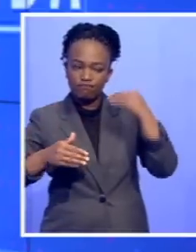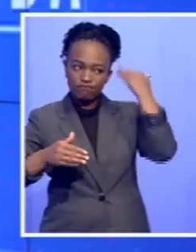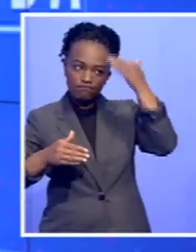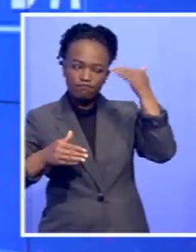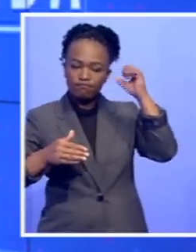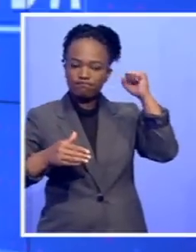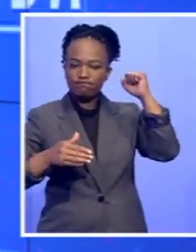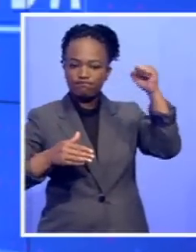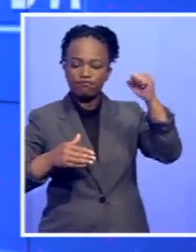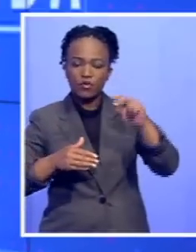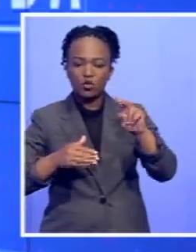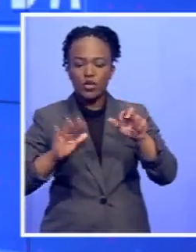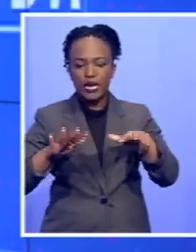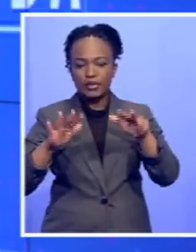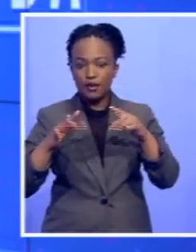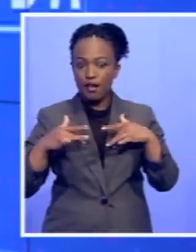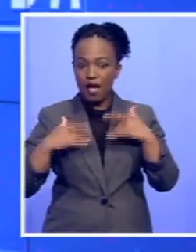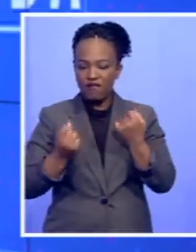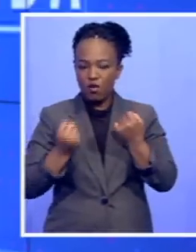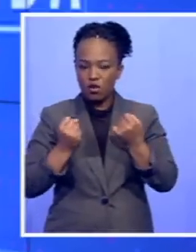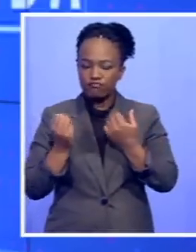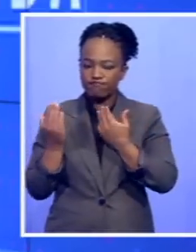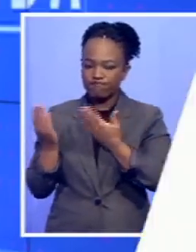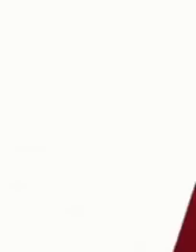in 2018. Let's take it there live.